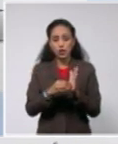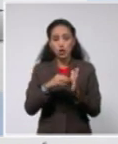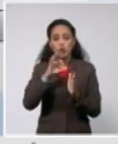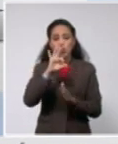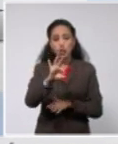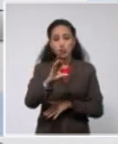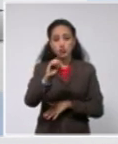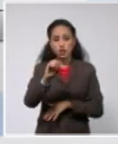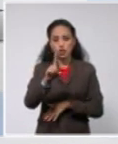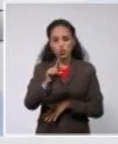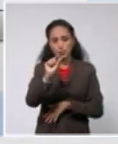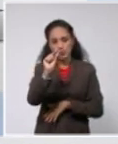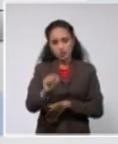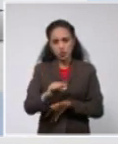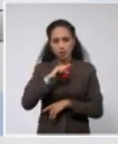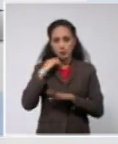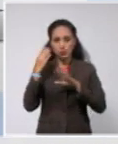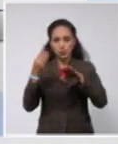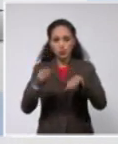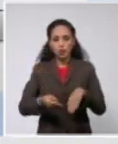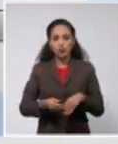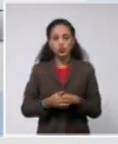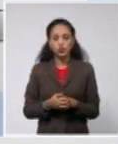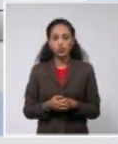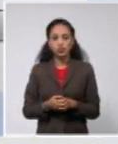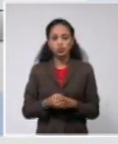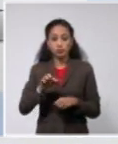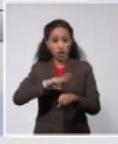544,801 and a mortality rate of